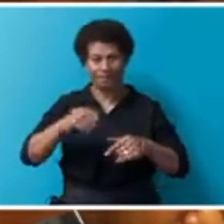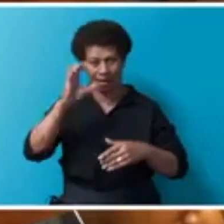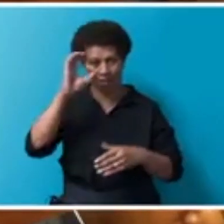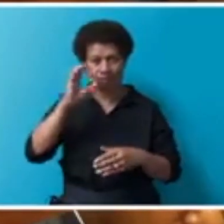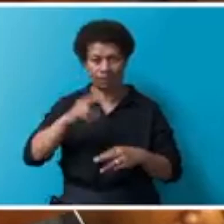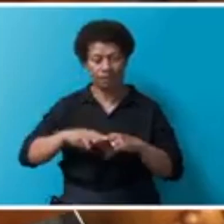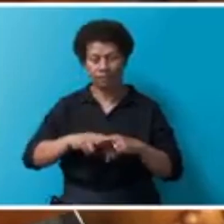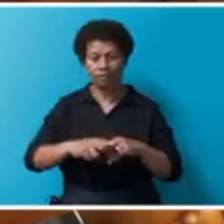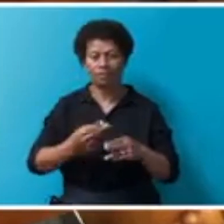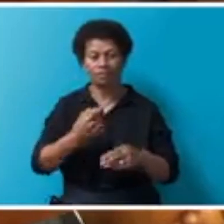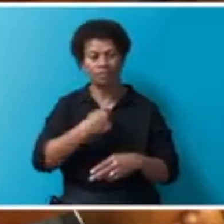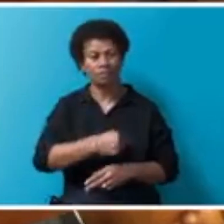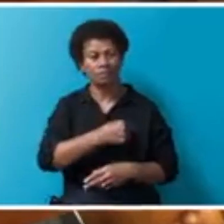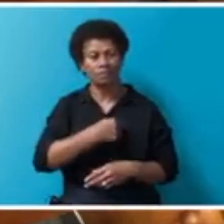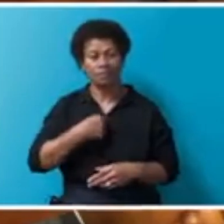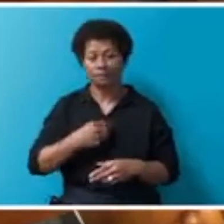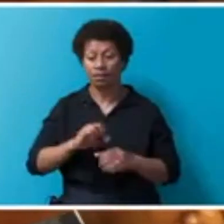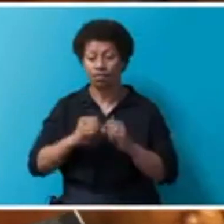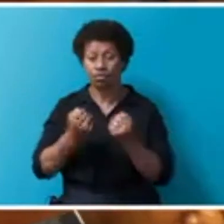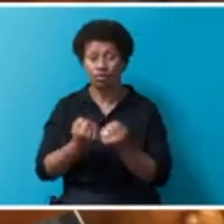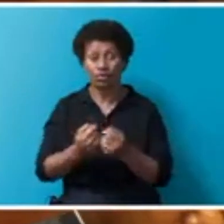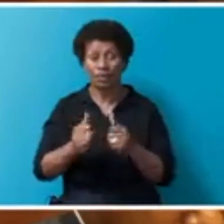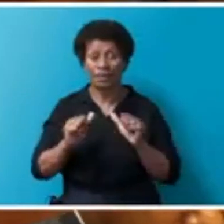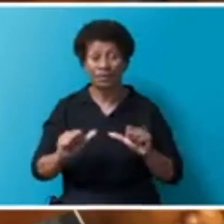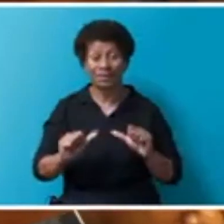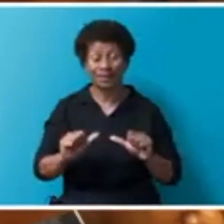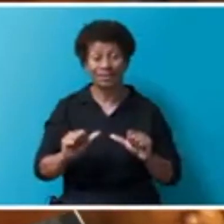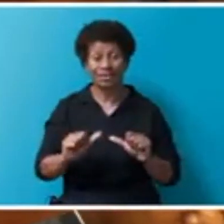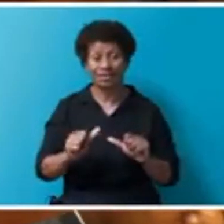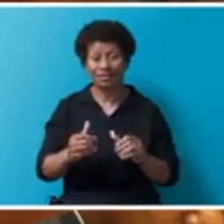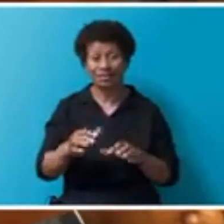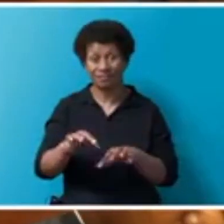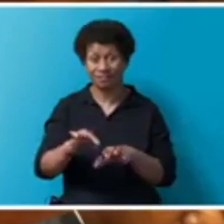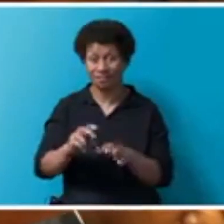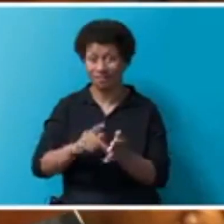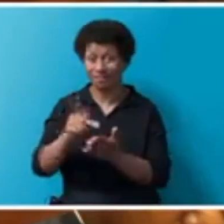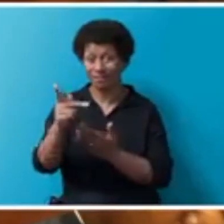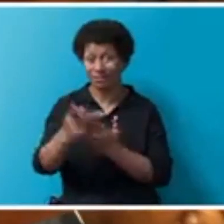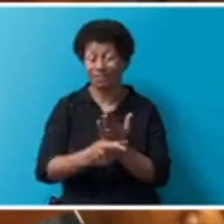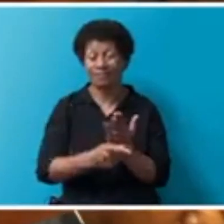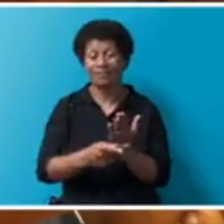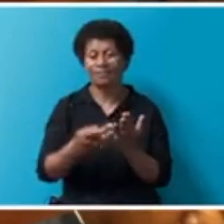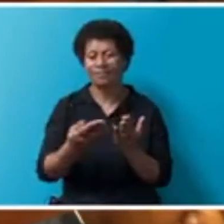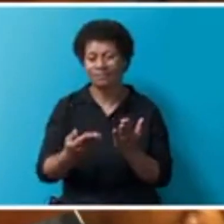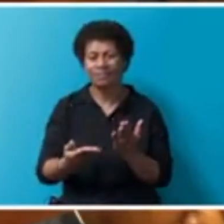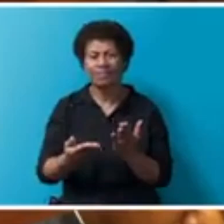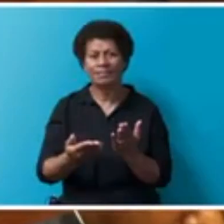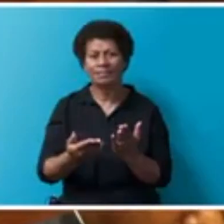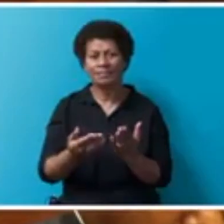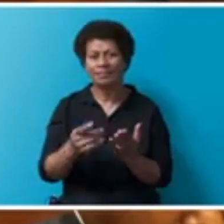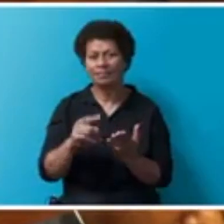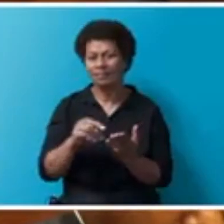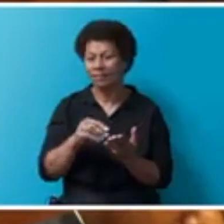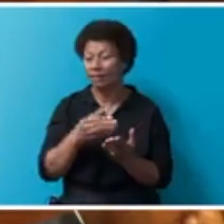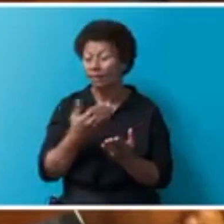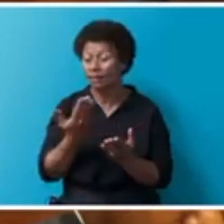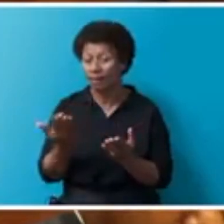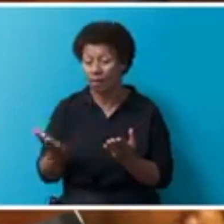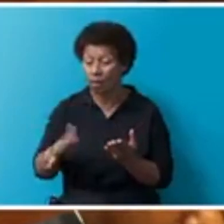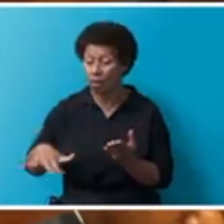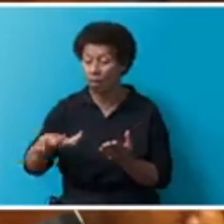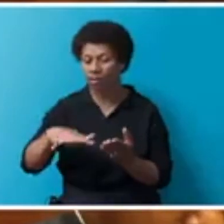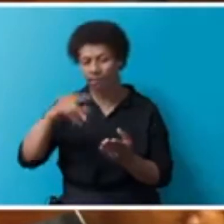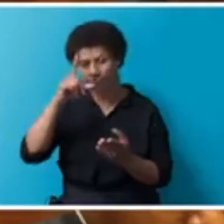continued commitment to social protection initiatives underscores the government's unwavering dedication to the welfare of all